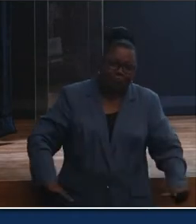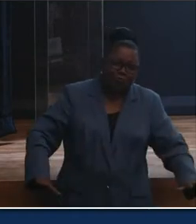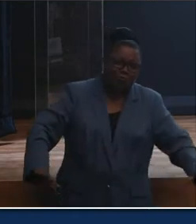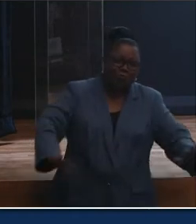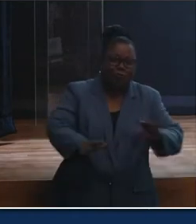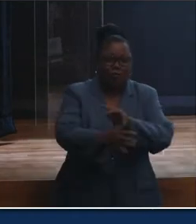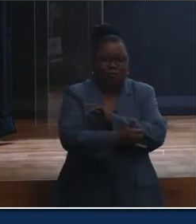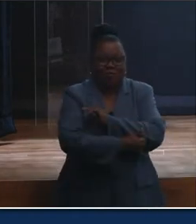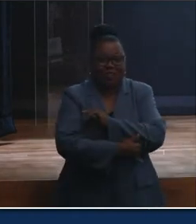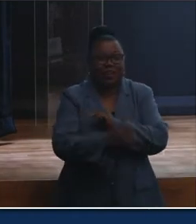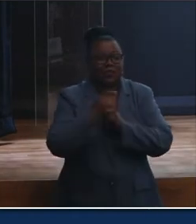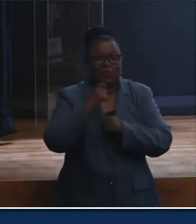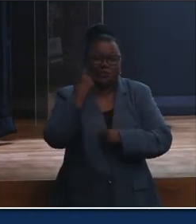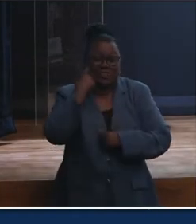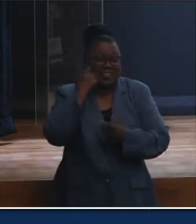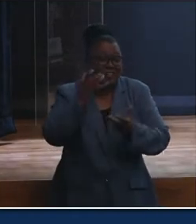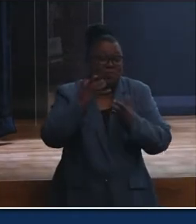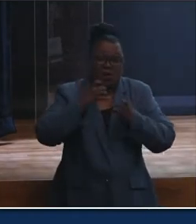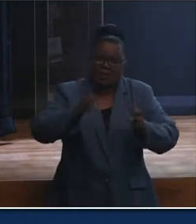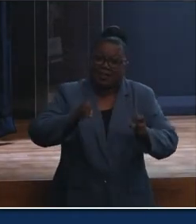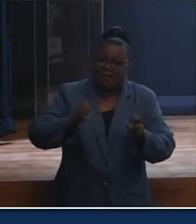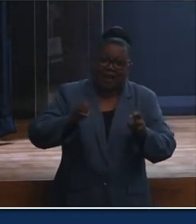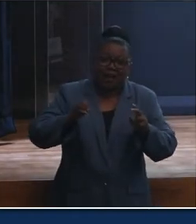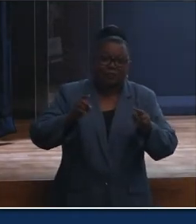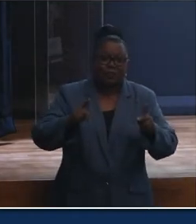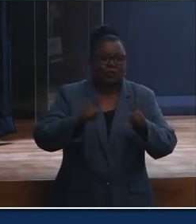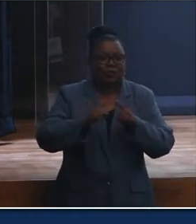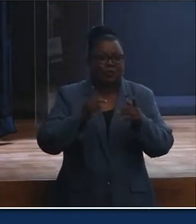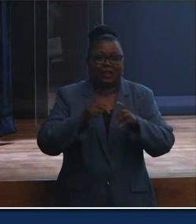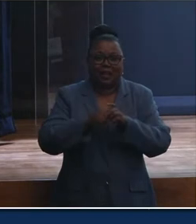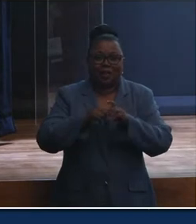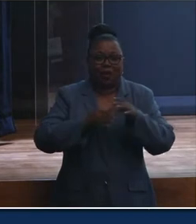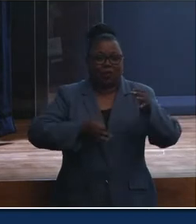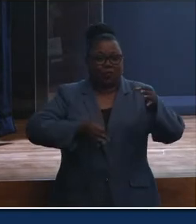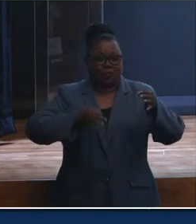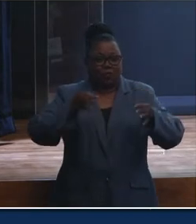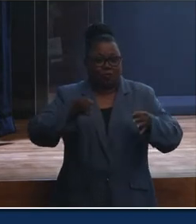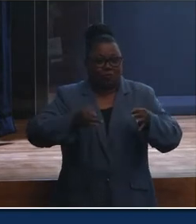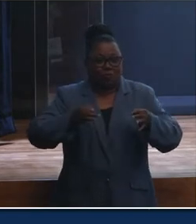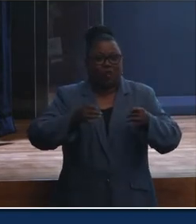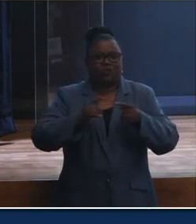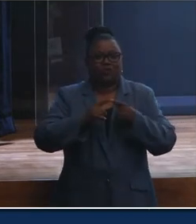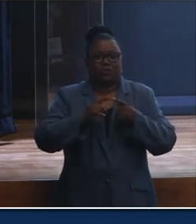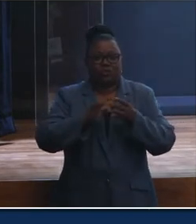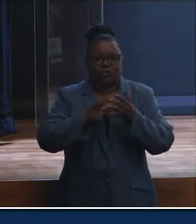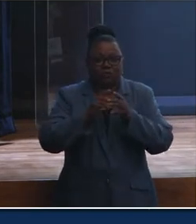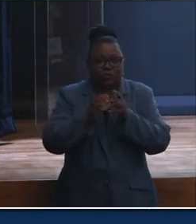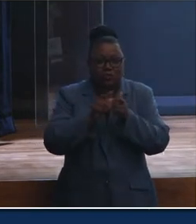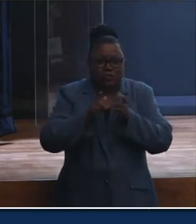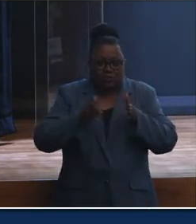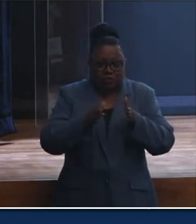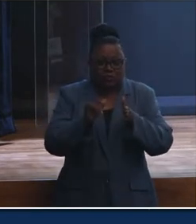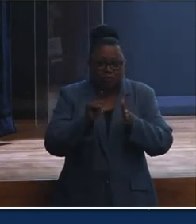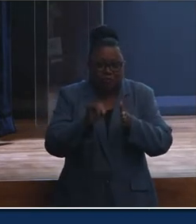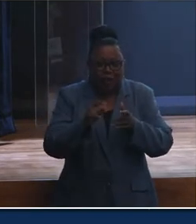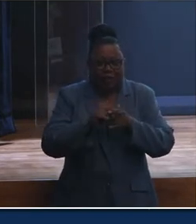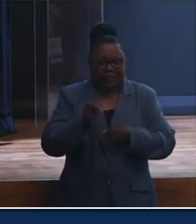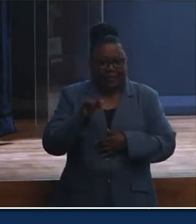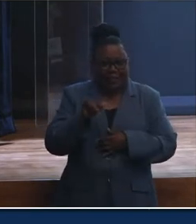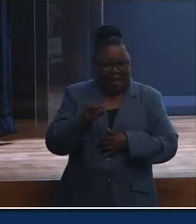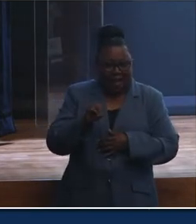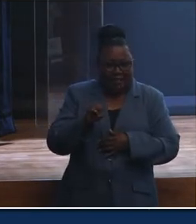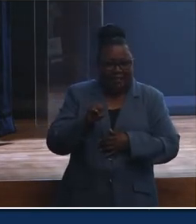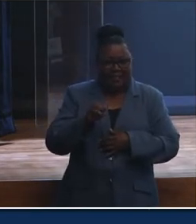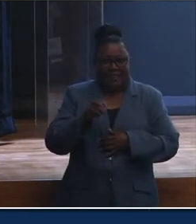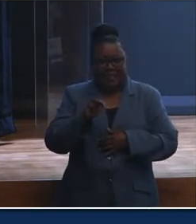country who just wanted an opportunity to get on the court, the track, the ice,